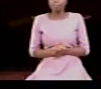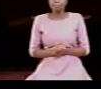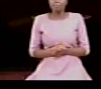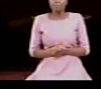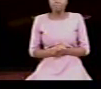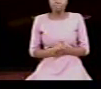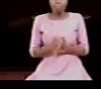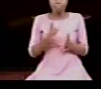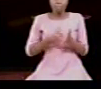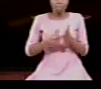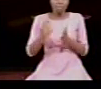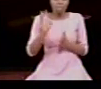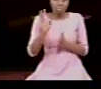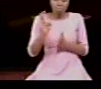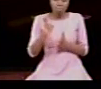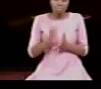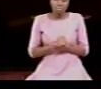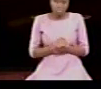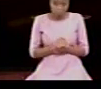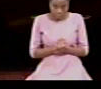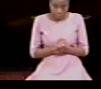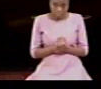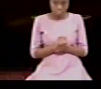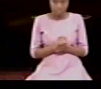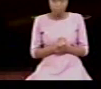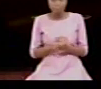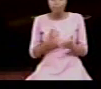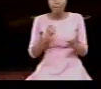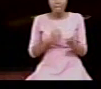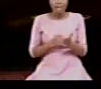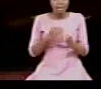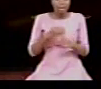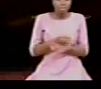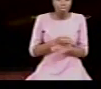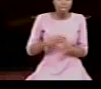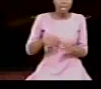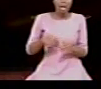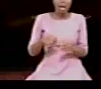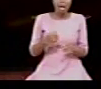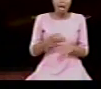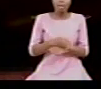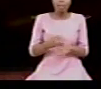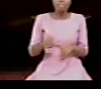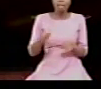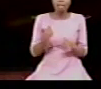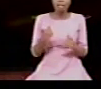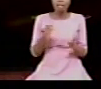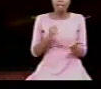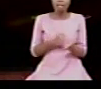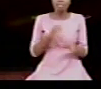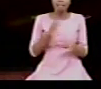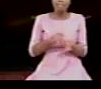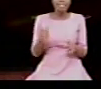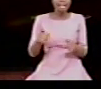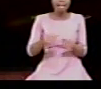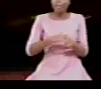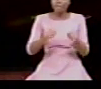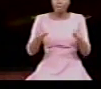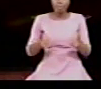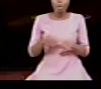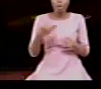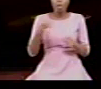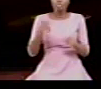chapter 9, I read from verse 6. Cuts across every strata of a society. 2 Corinthians 9, I